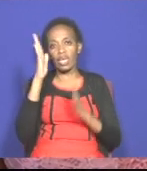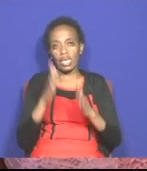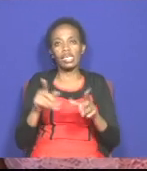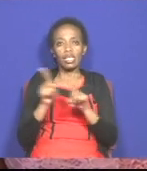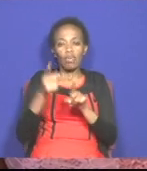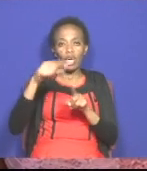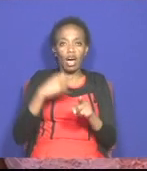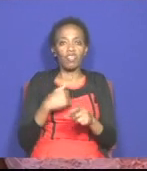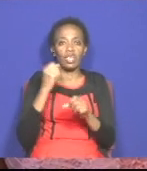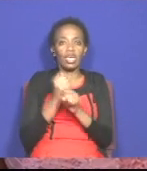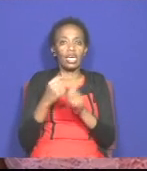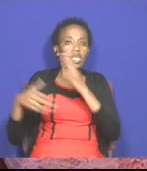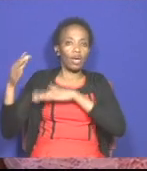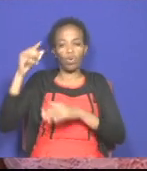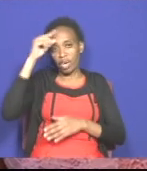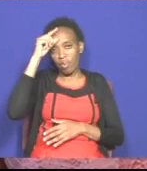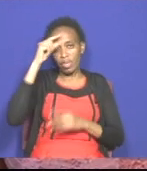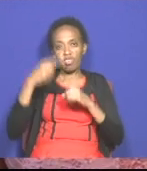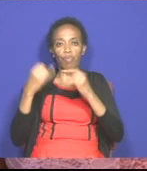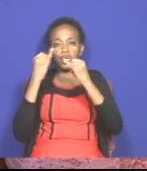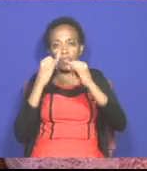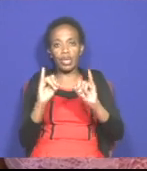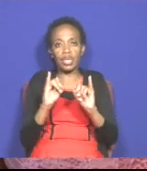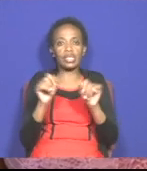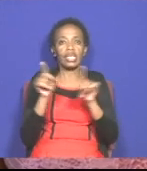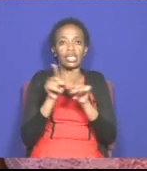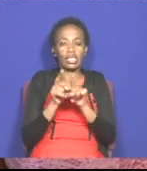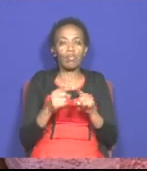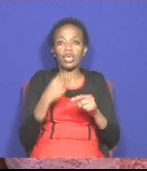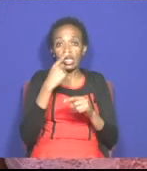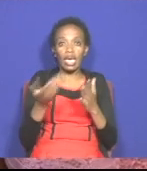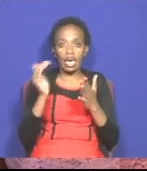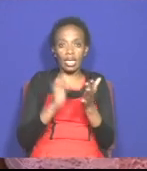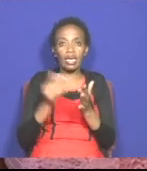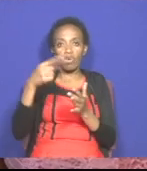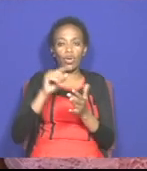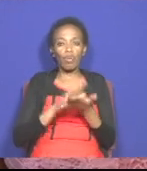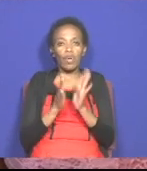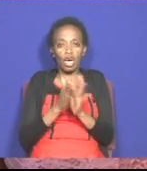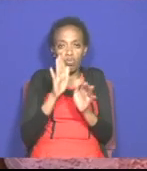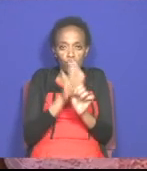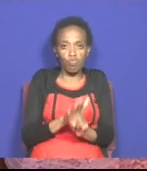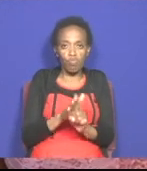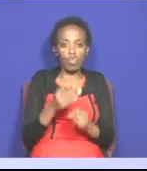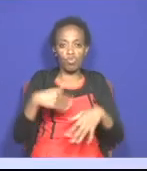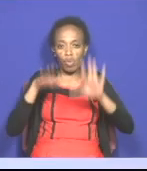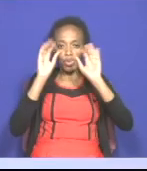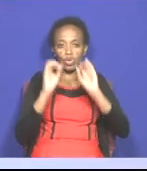we have done previous regimes since independence, and restate that we will not be cowed into